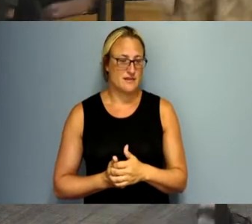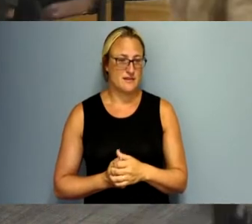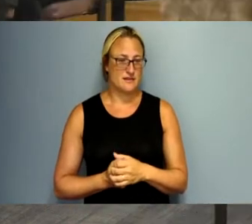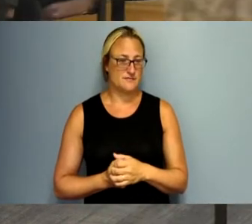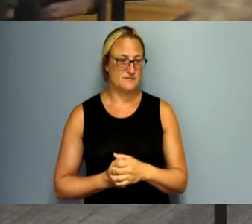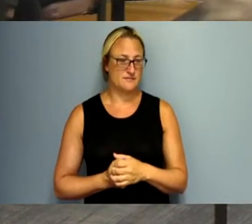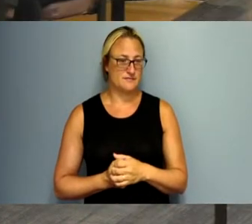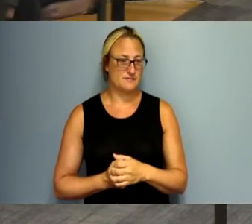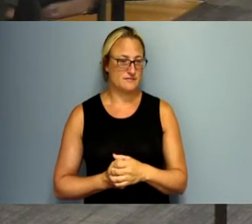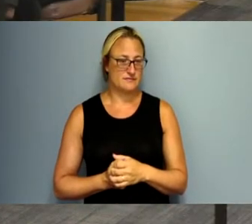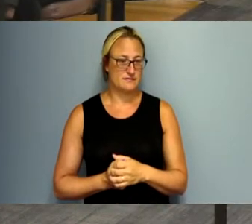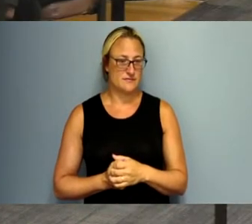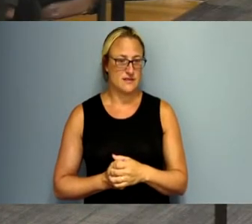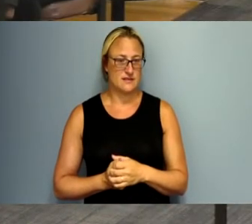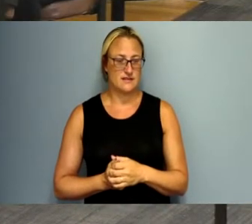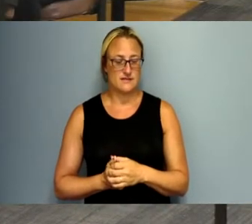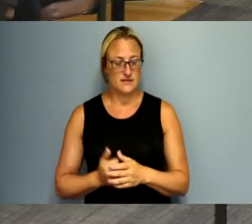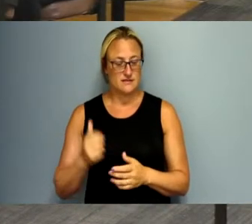Rich Walker.